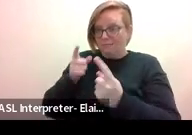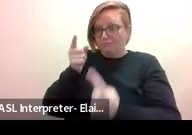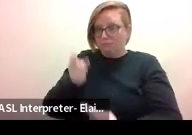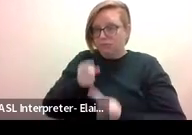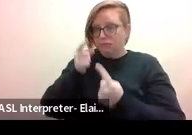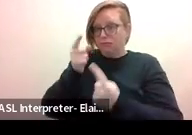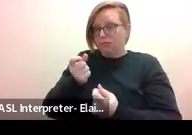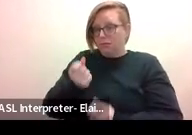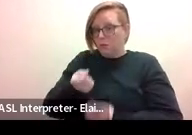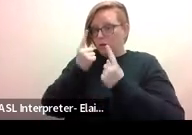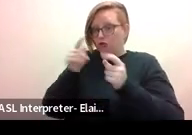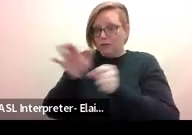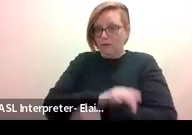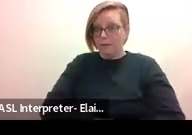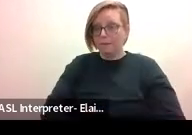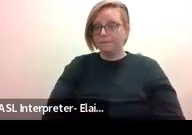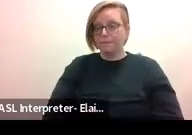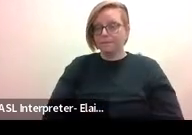whole thing.